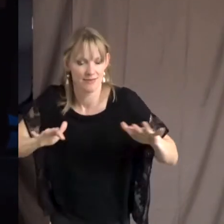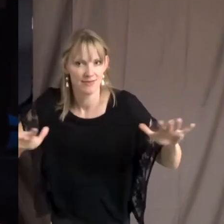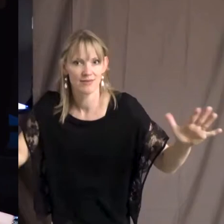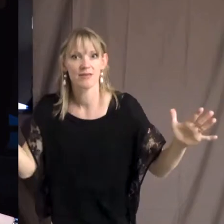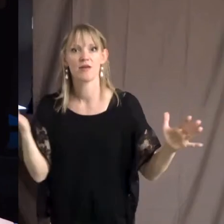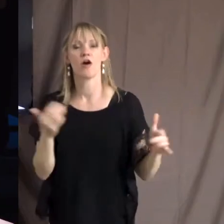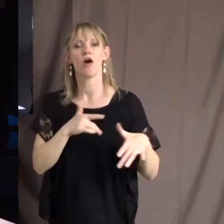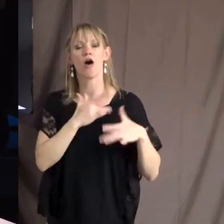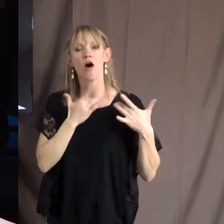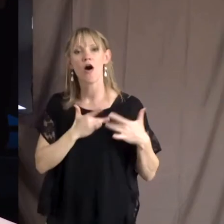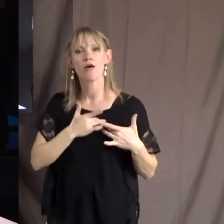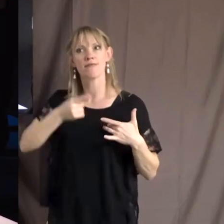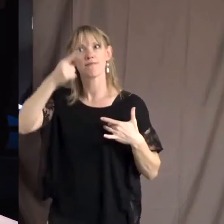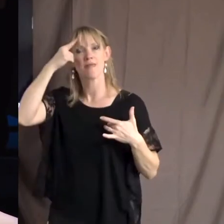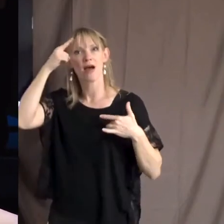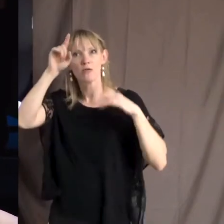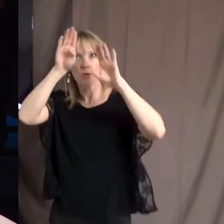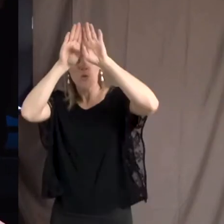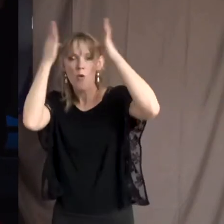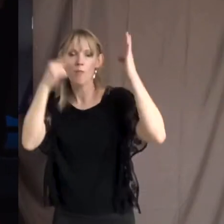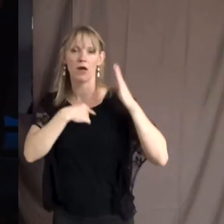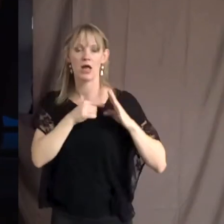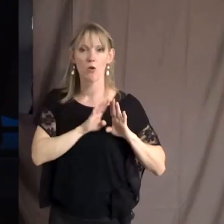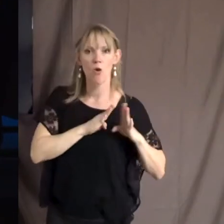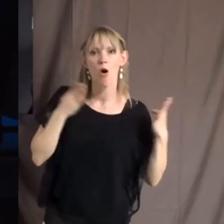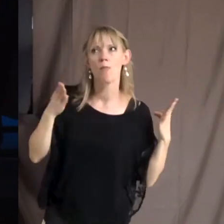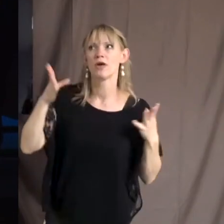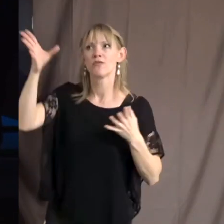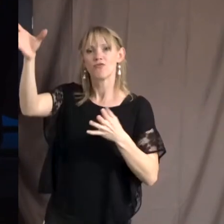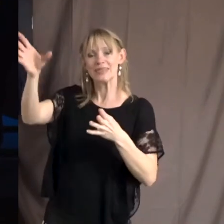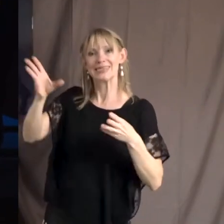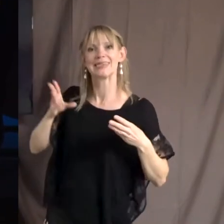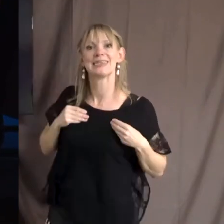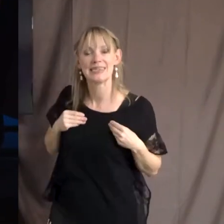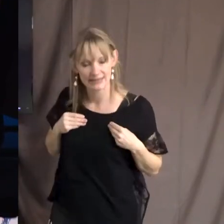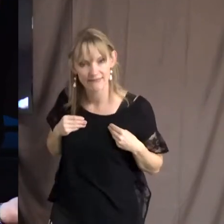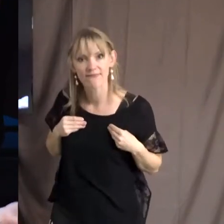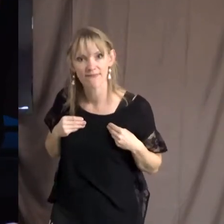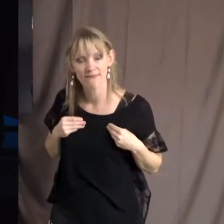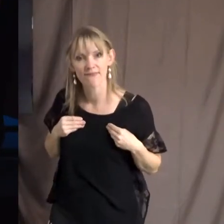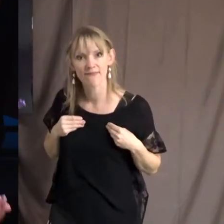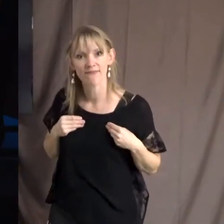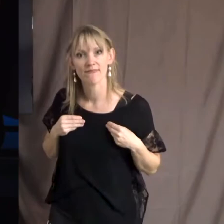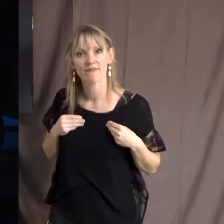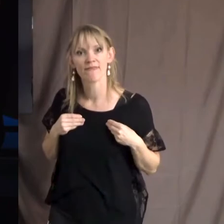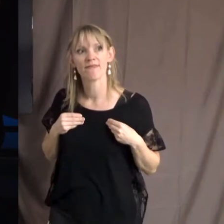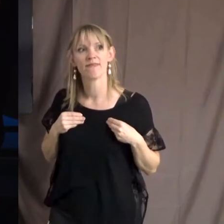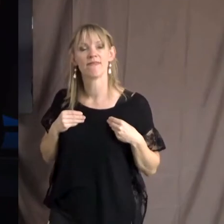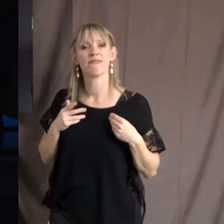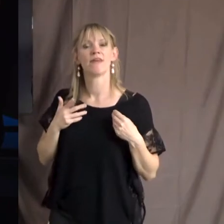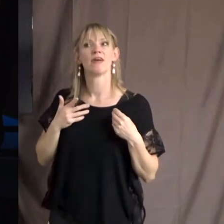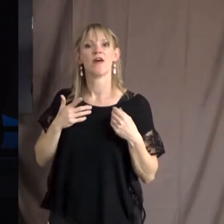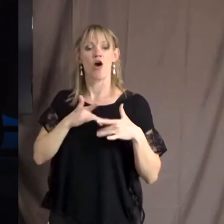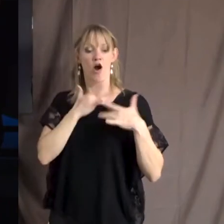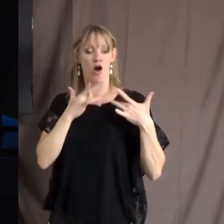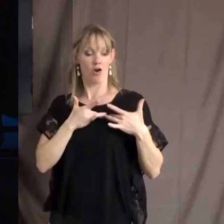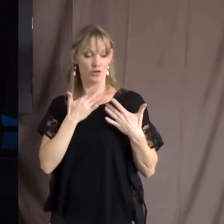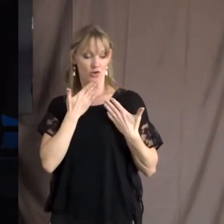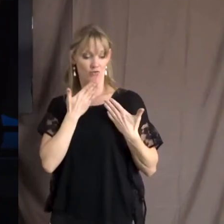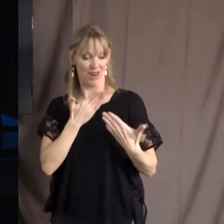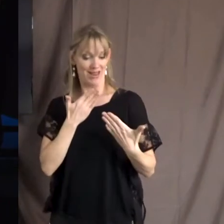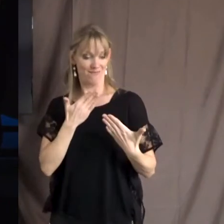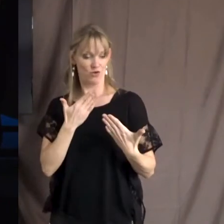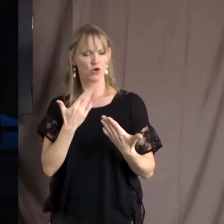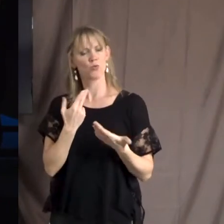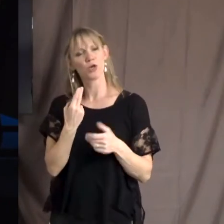minds to be the great receiver, the glad receiver of that good. And we use these grateful hearts that we have to